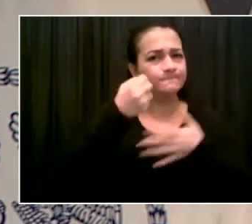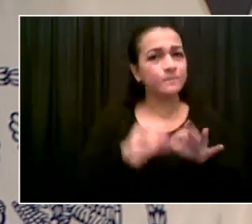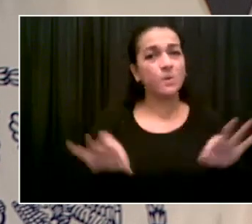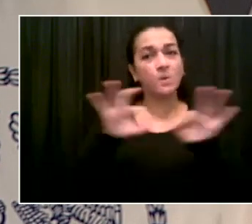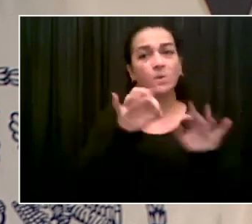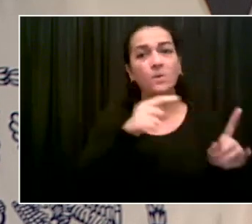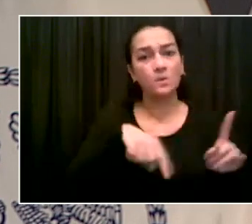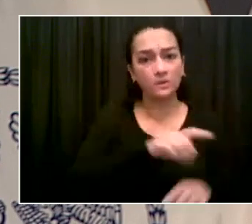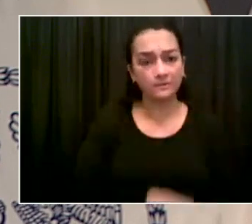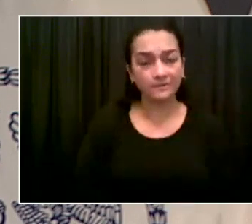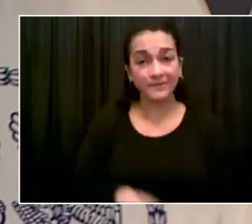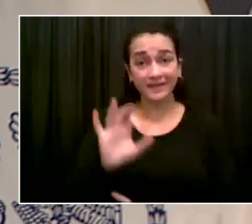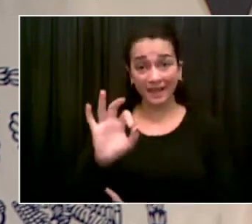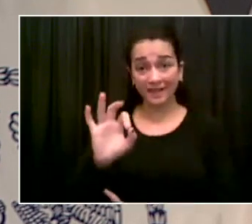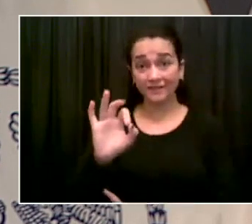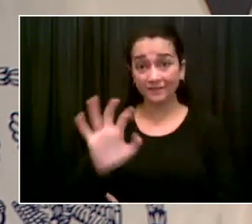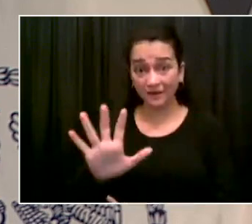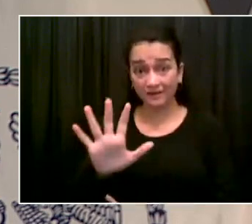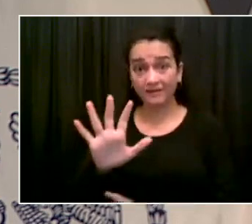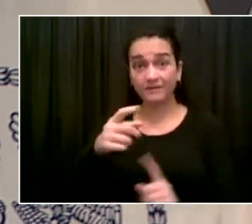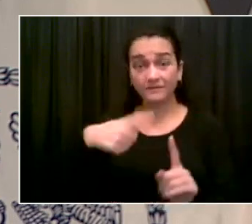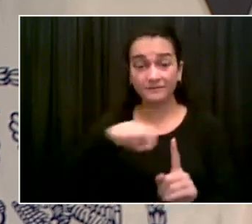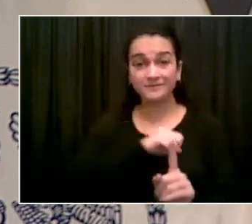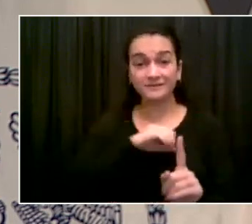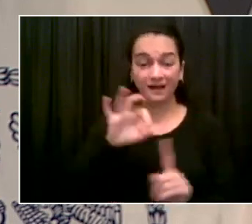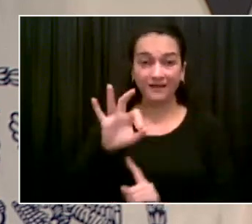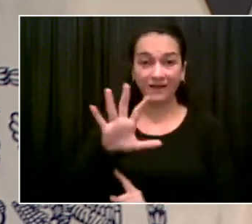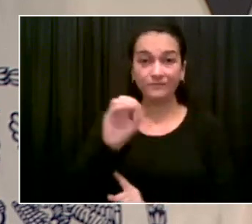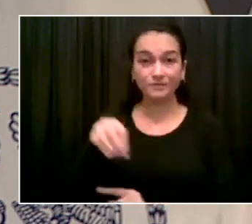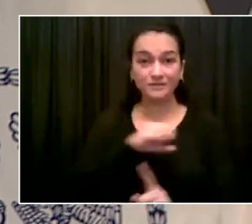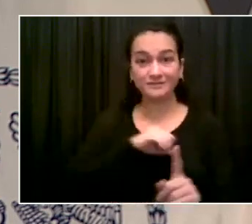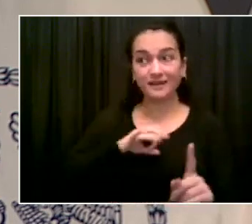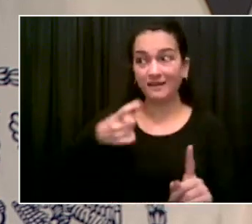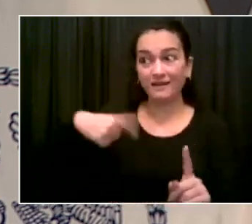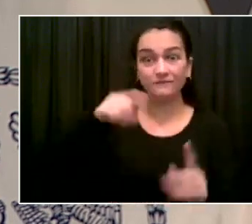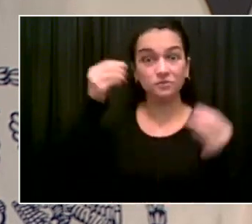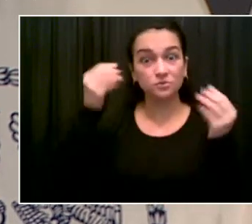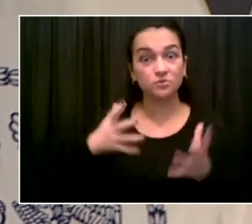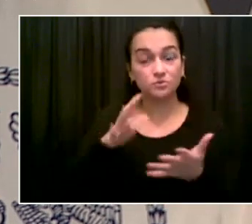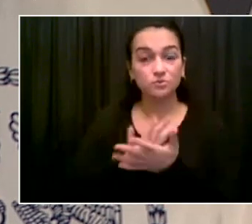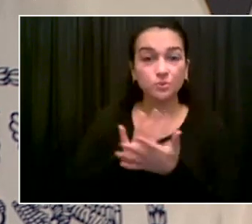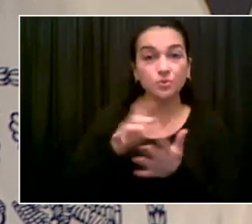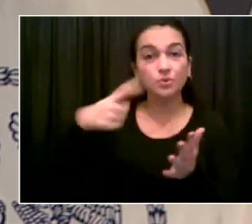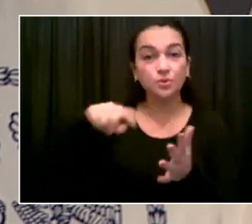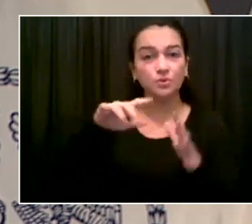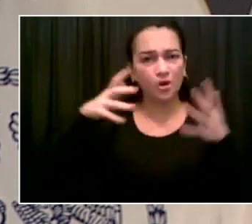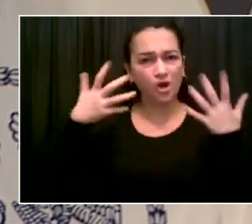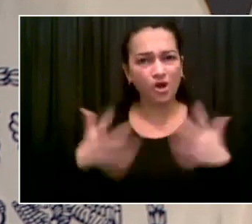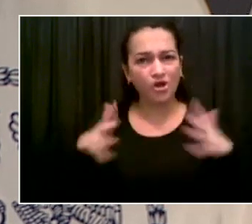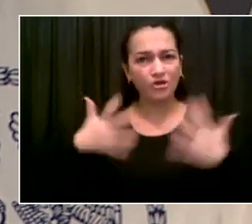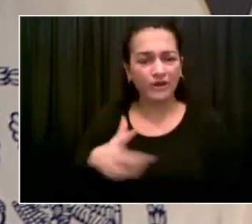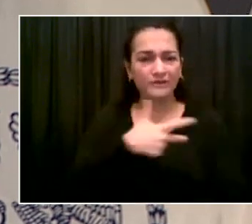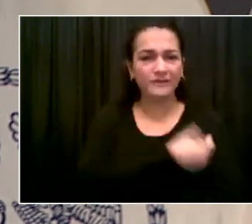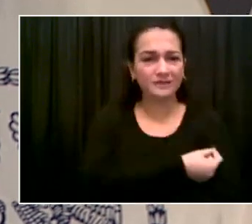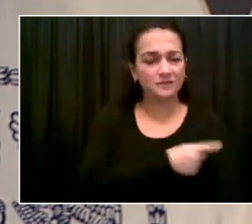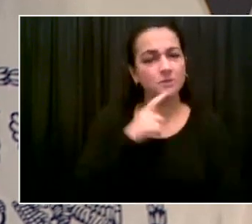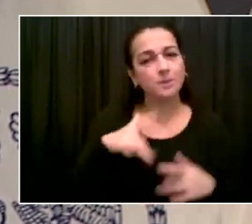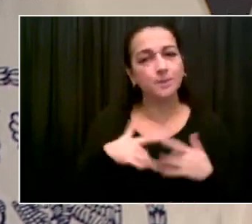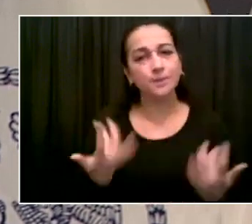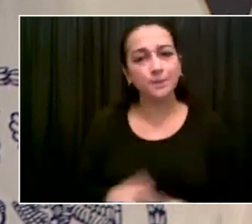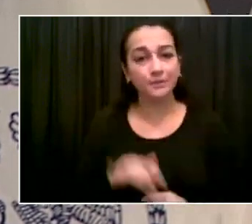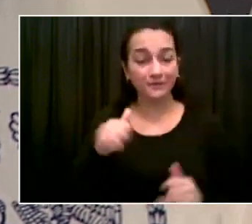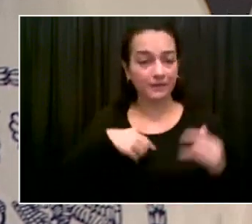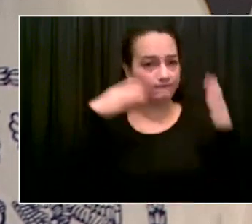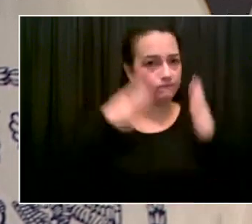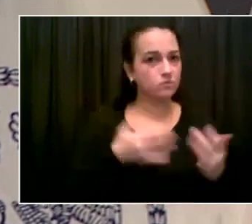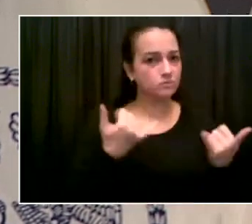era, keeping the city safe. There's definitely still time to talk about the future. I've made very clear